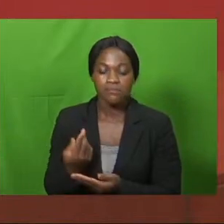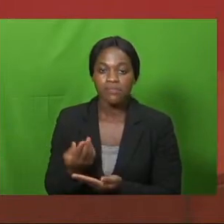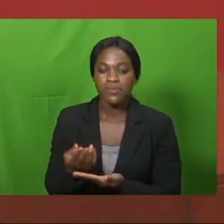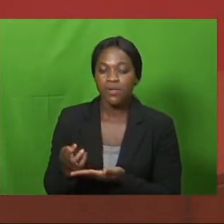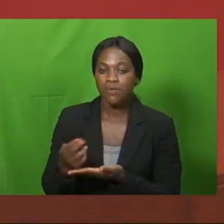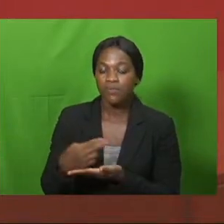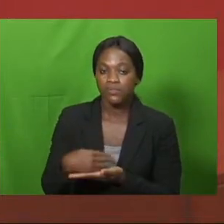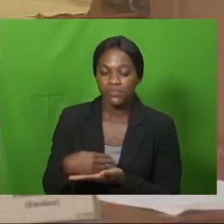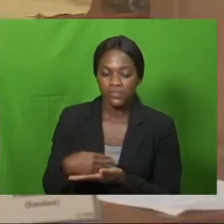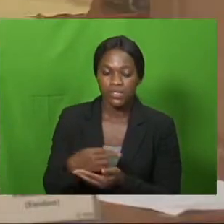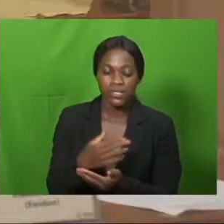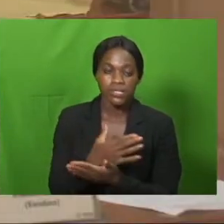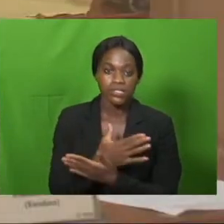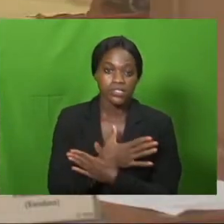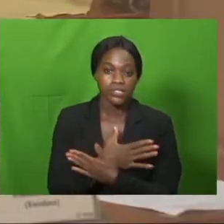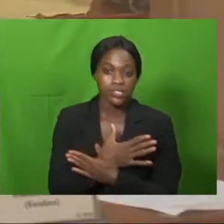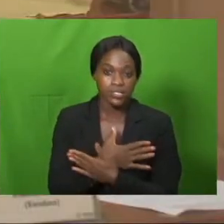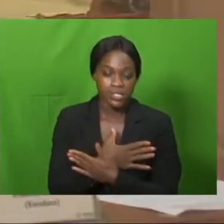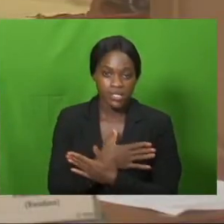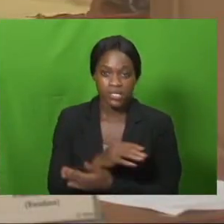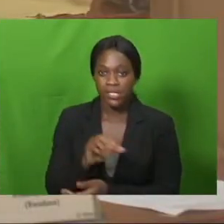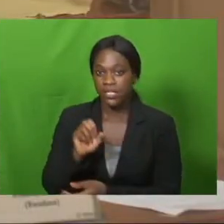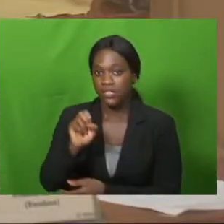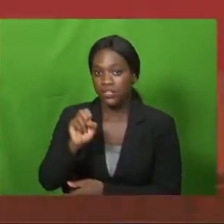March 2023.